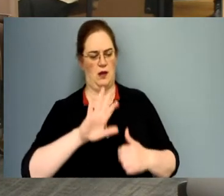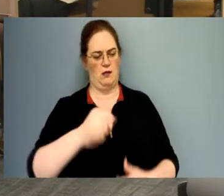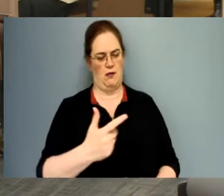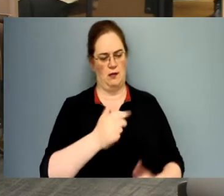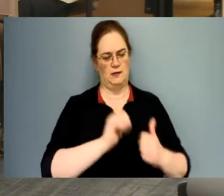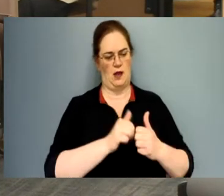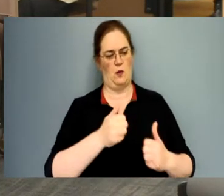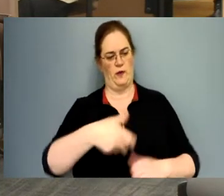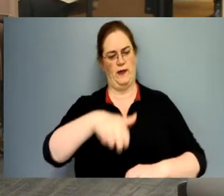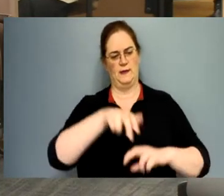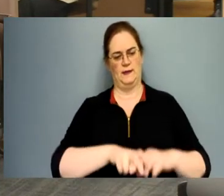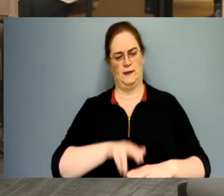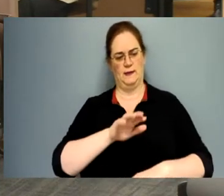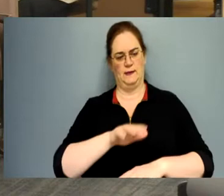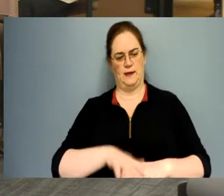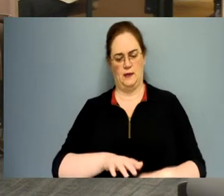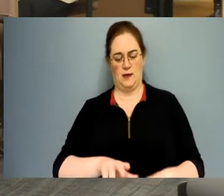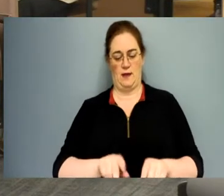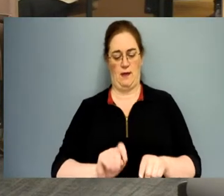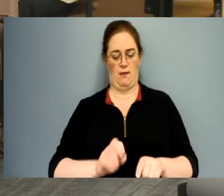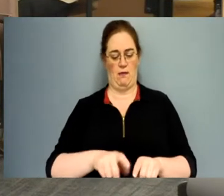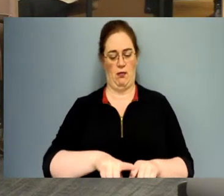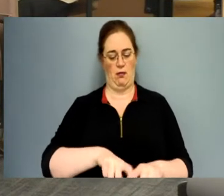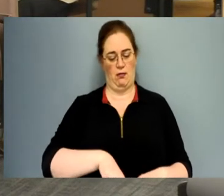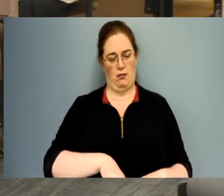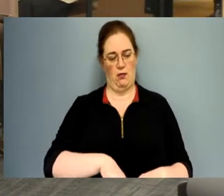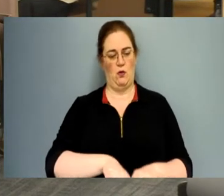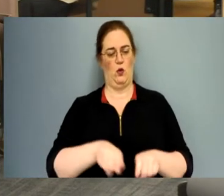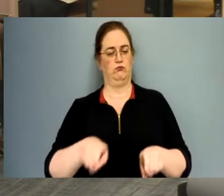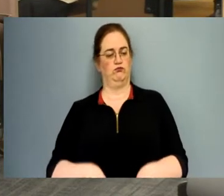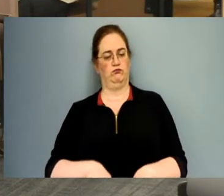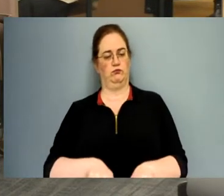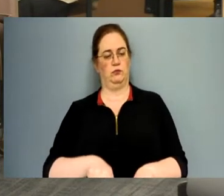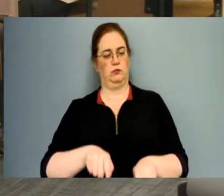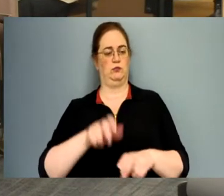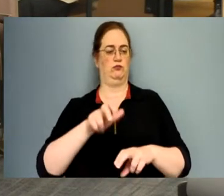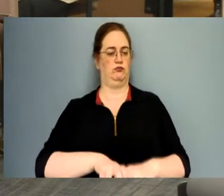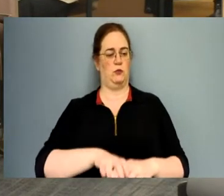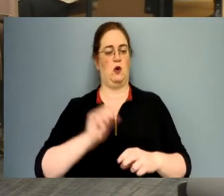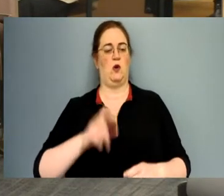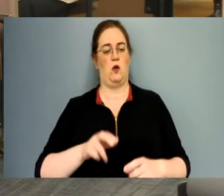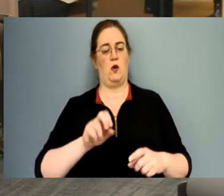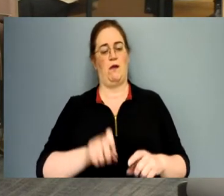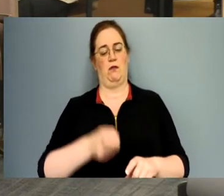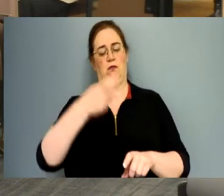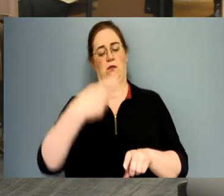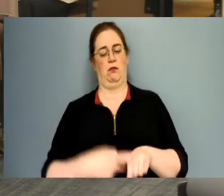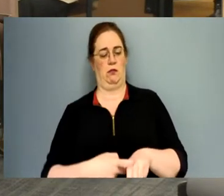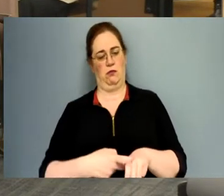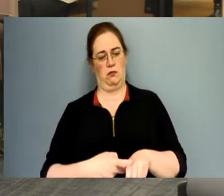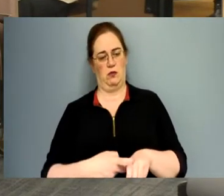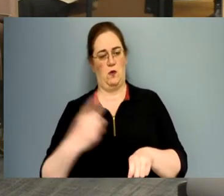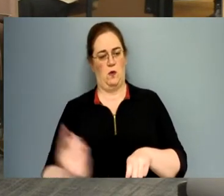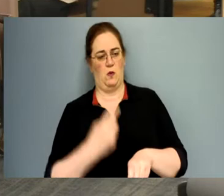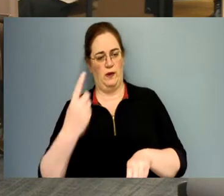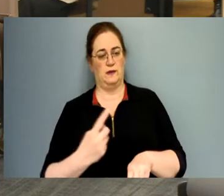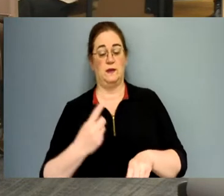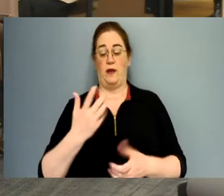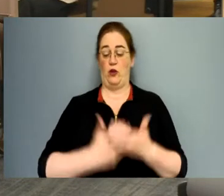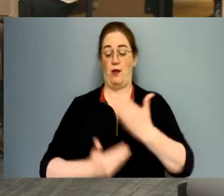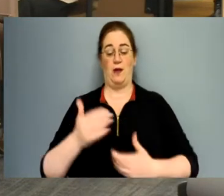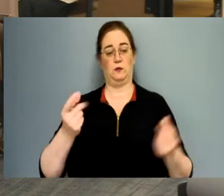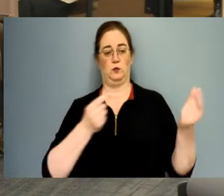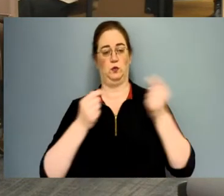desks, only crossed up at the ankle, or wide open, or with an ankle on an opposing knee, and how they position their hands when they're